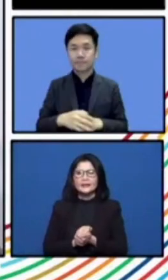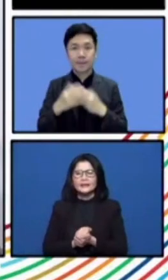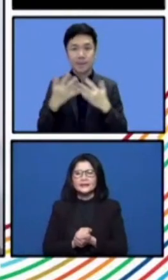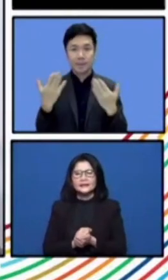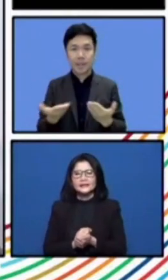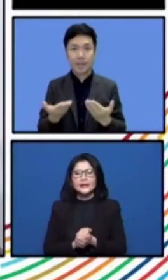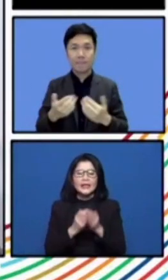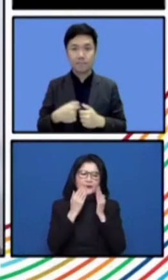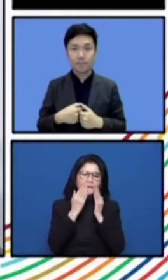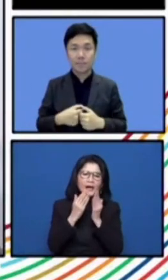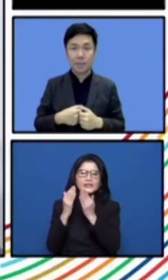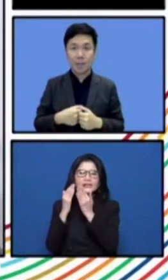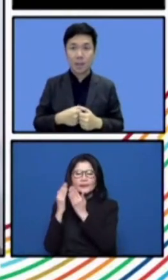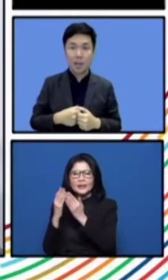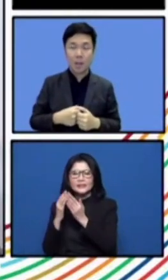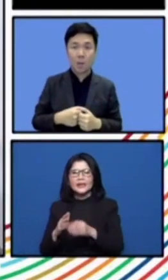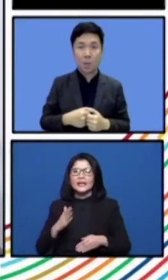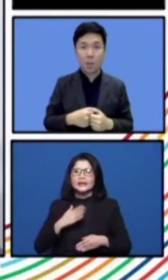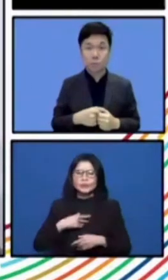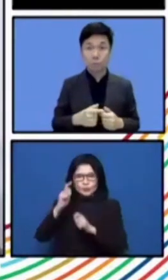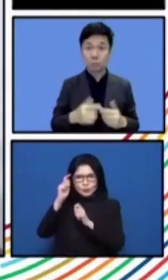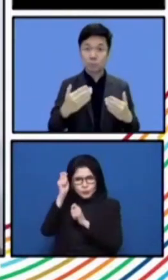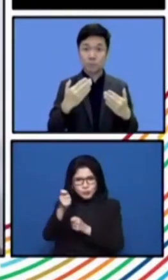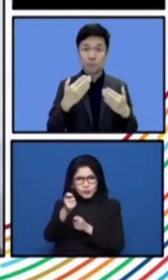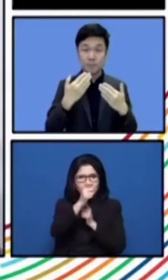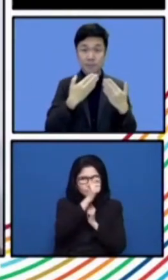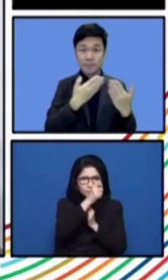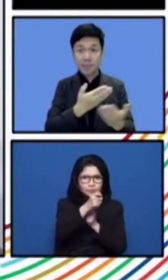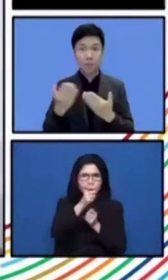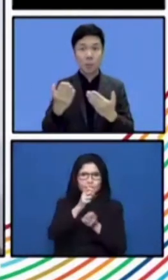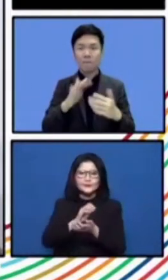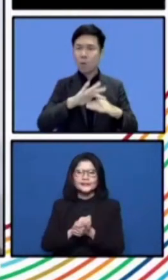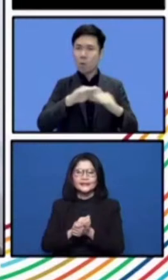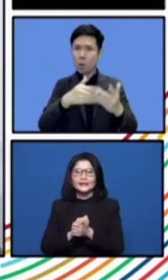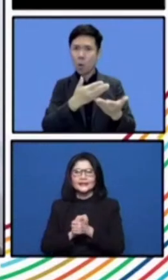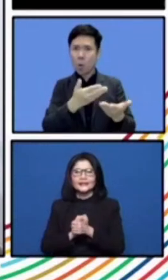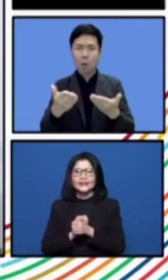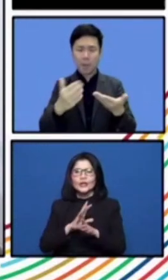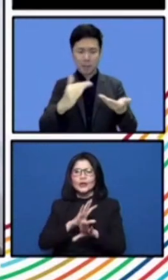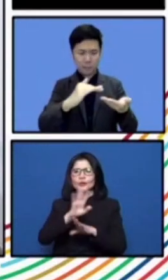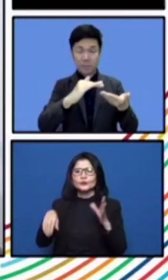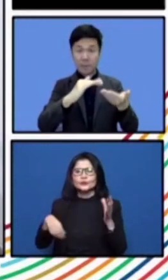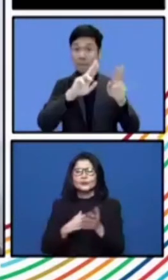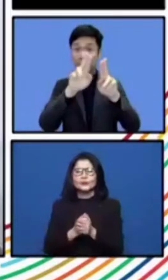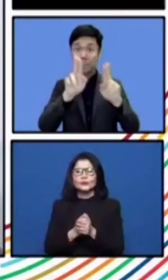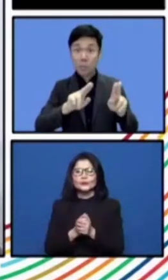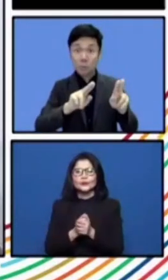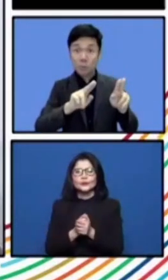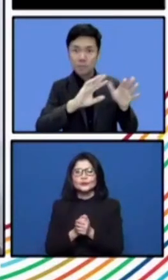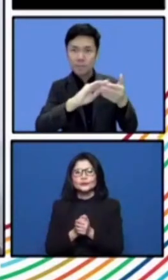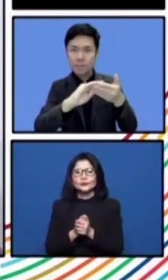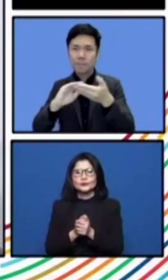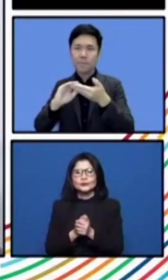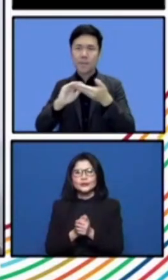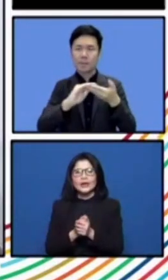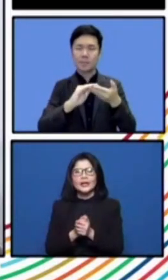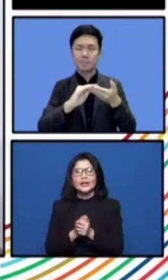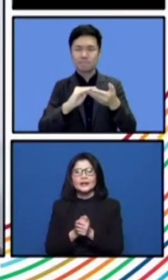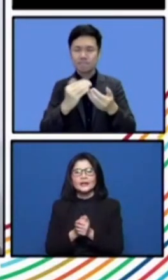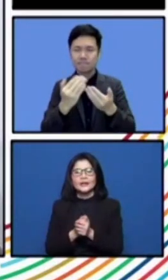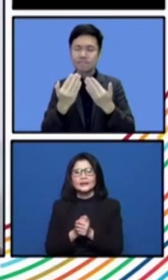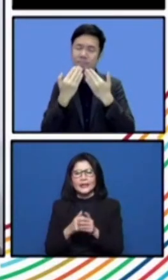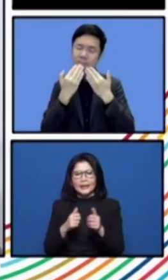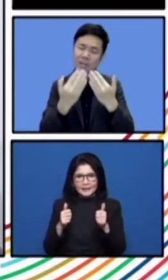appreciate my fellow rational and internal partner who made our rights real ity